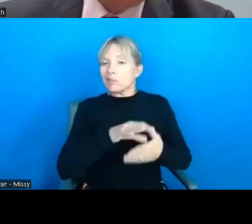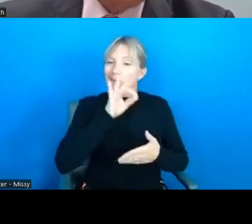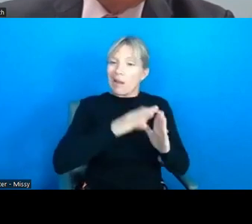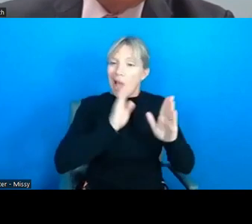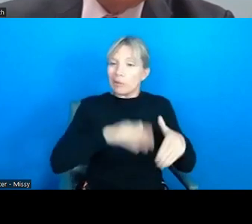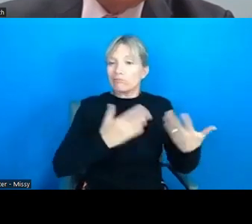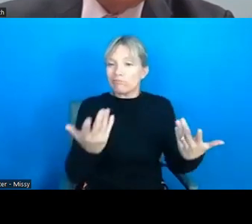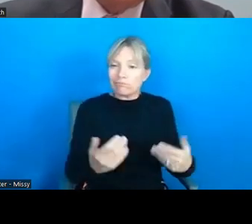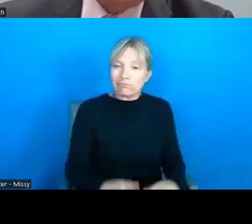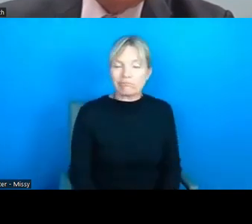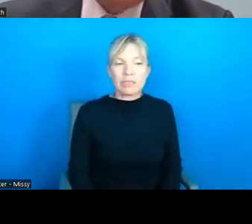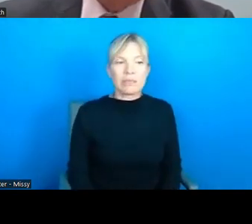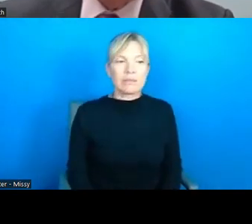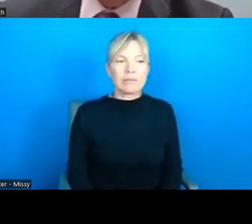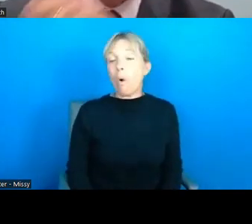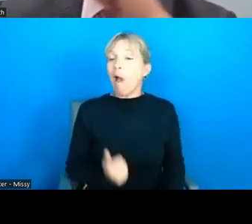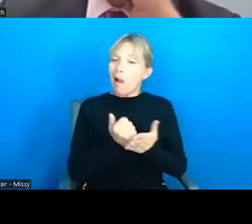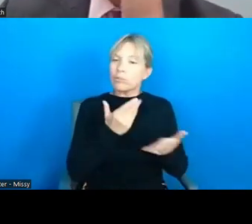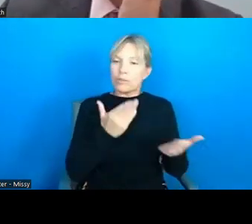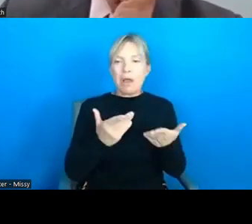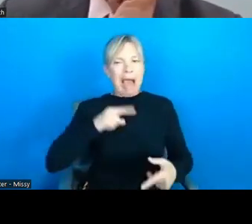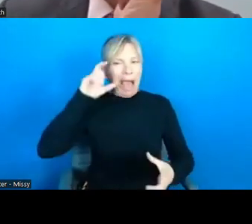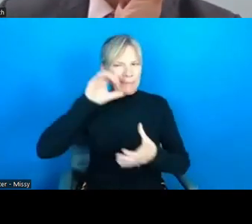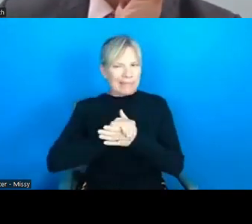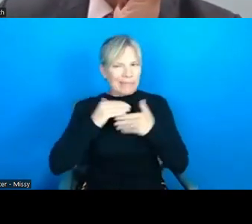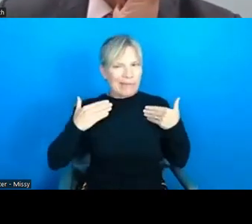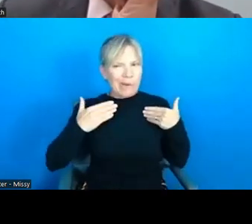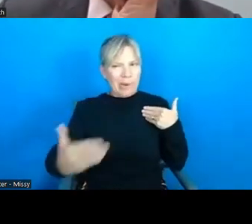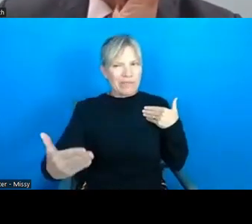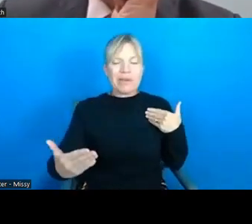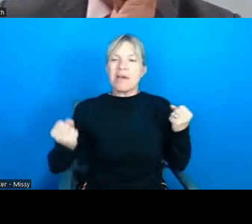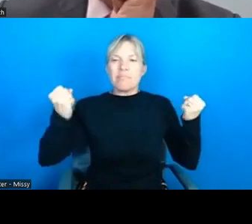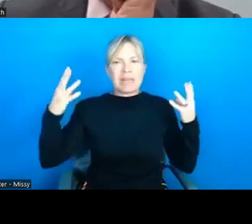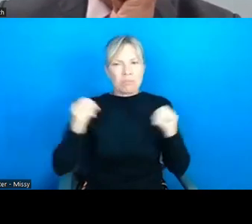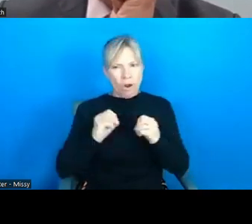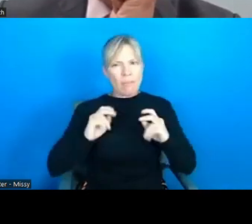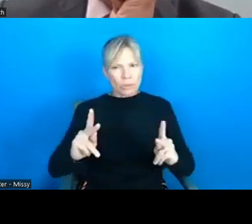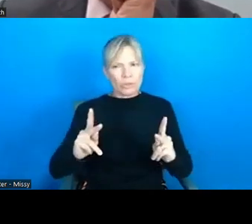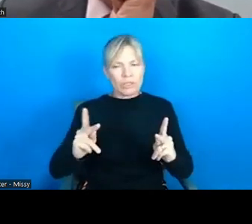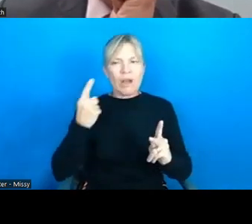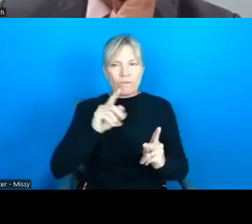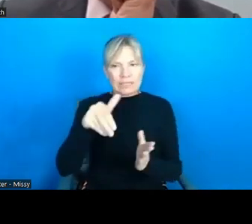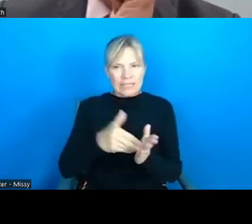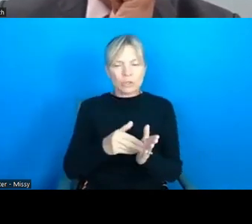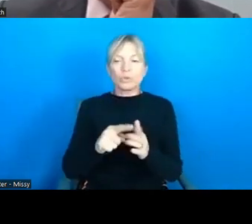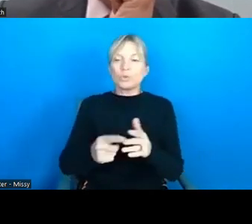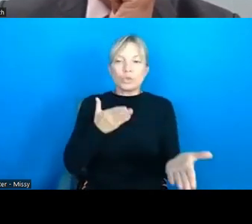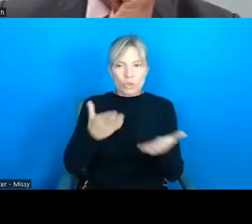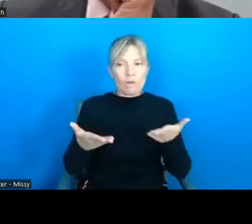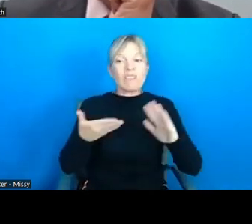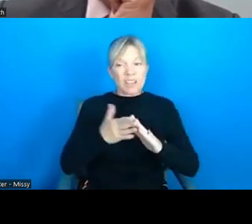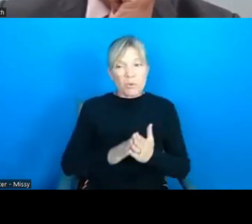housing and services. But I believe going forward, there are many more opportunities for centers to serve our